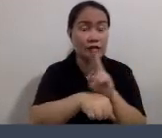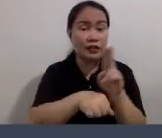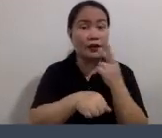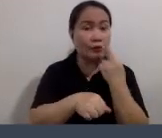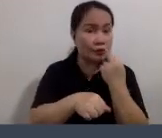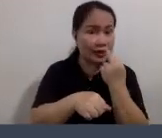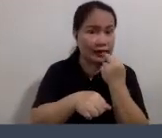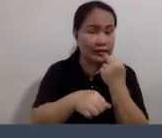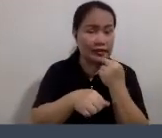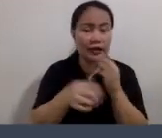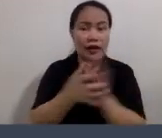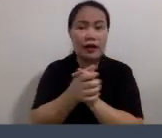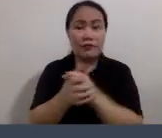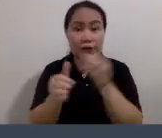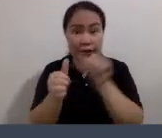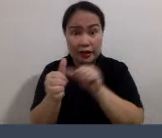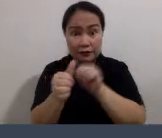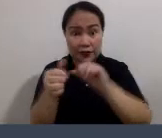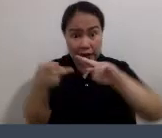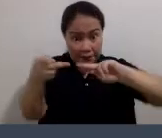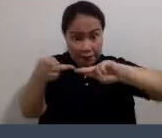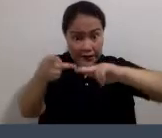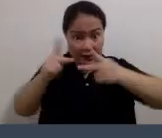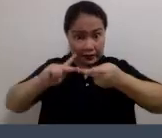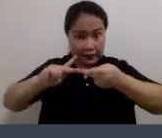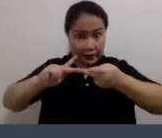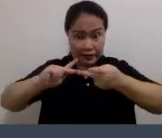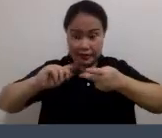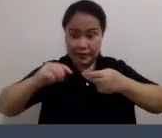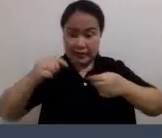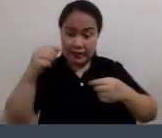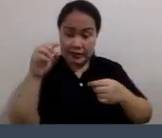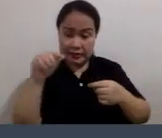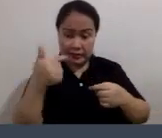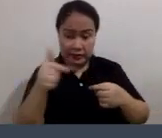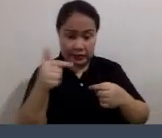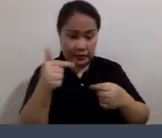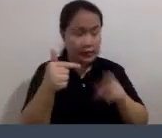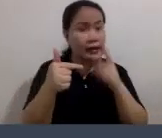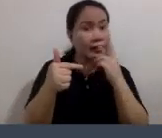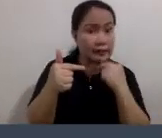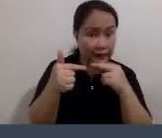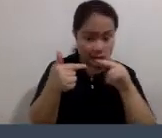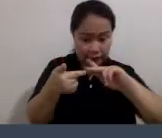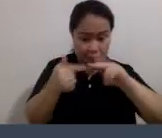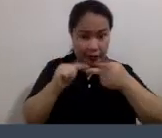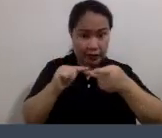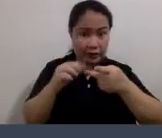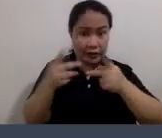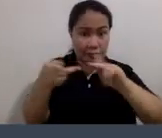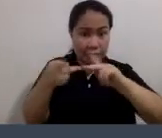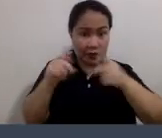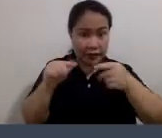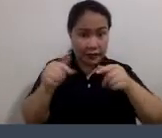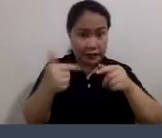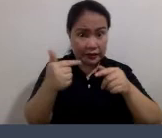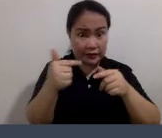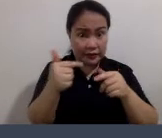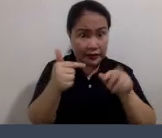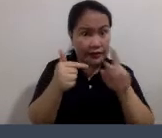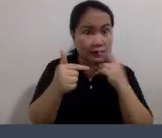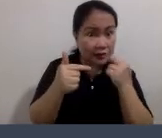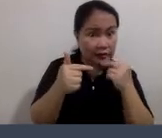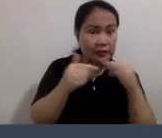for every pair, meron kang isang green at meron kang isang red, that is equivalent to 0.